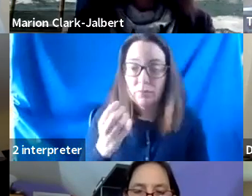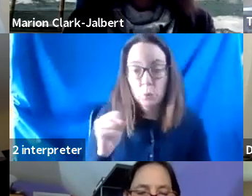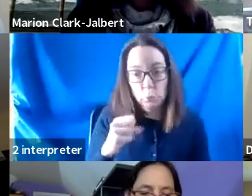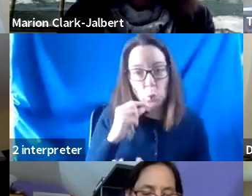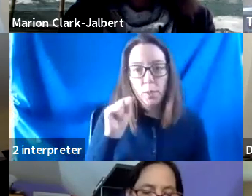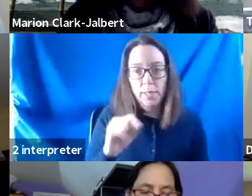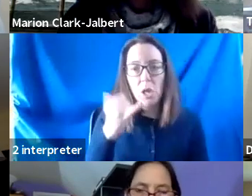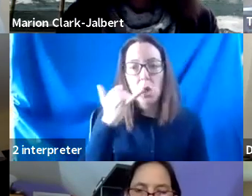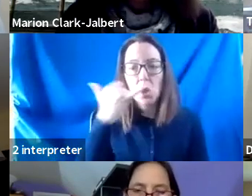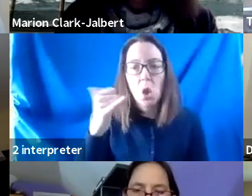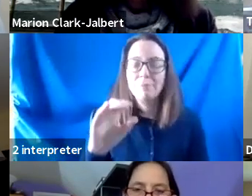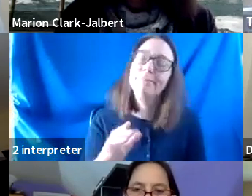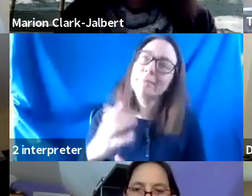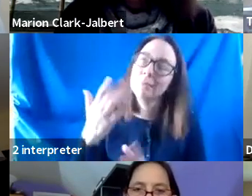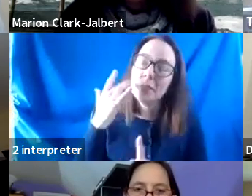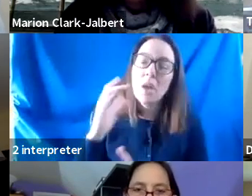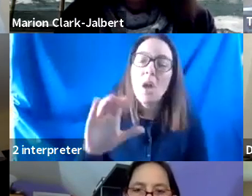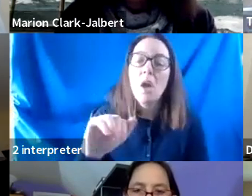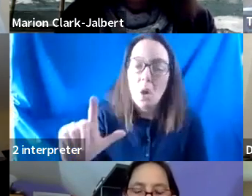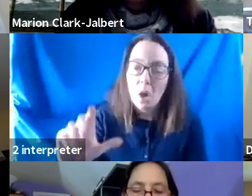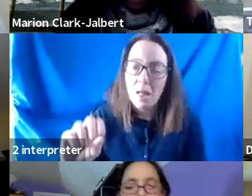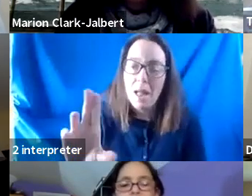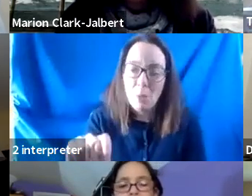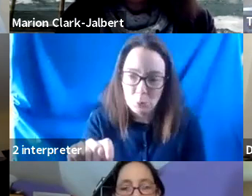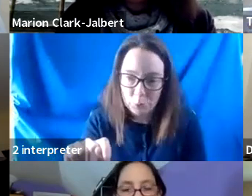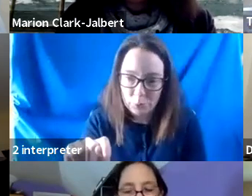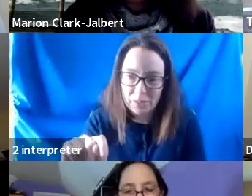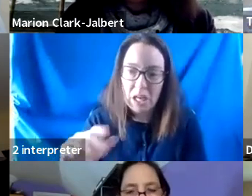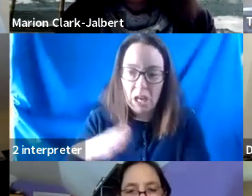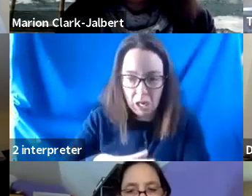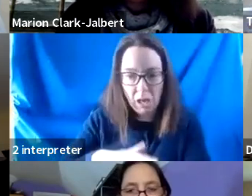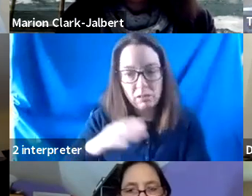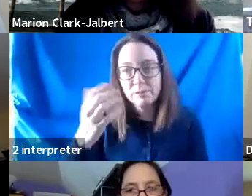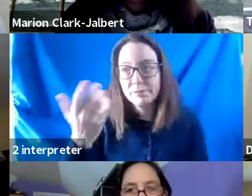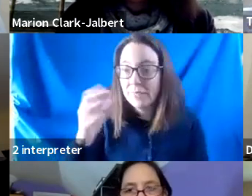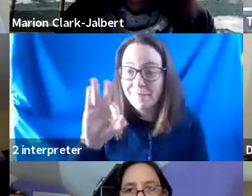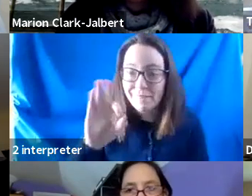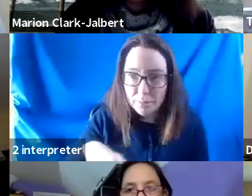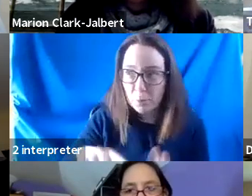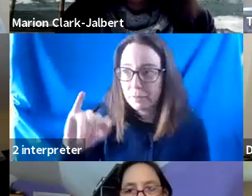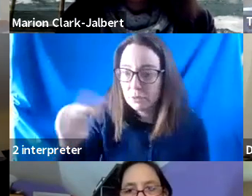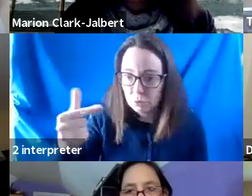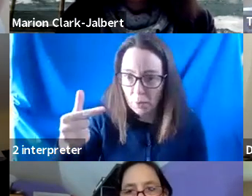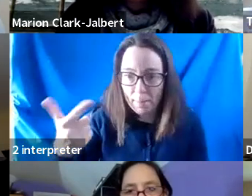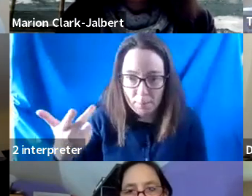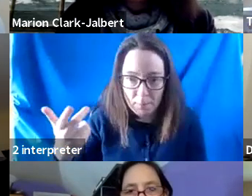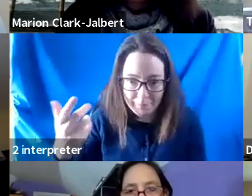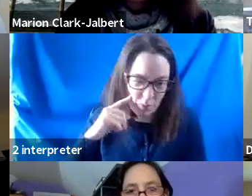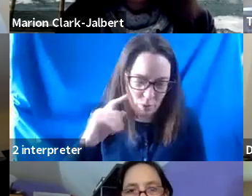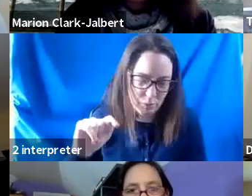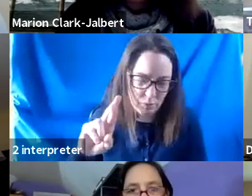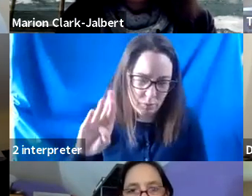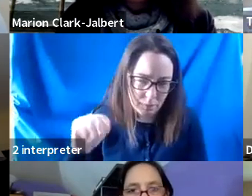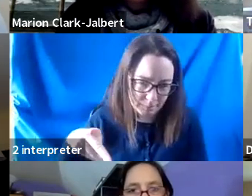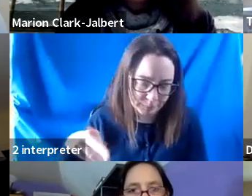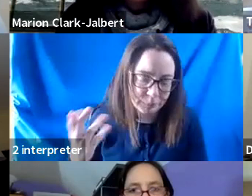media and in blogs and in newspaper articles, call out, right? But we also know that calling